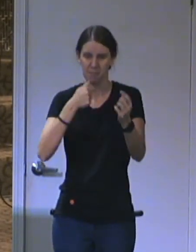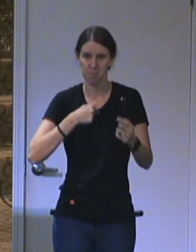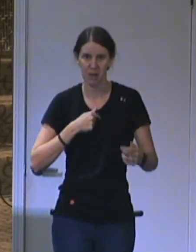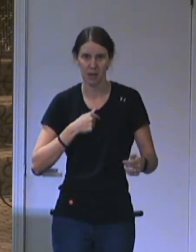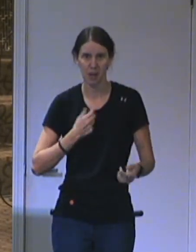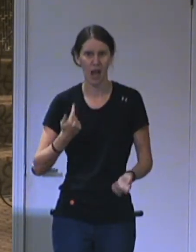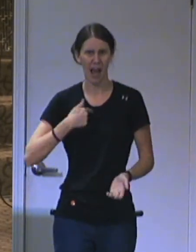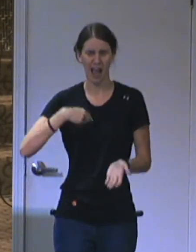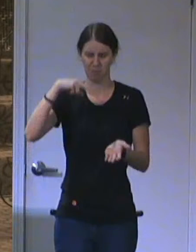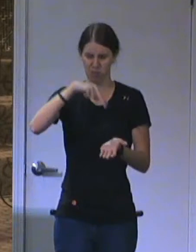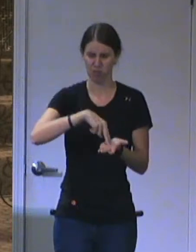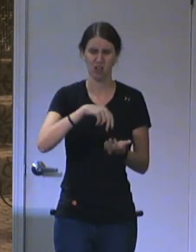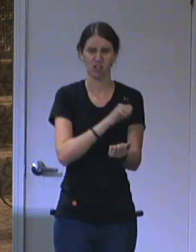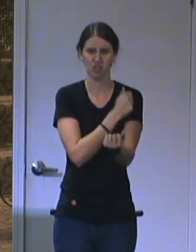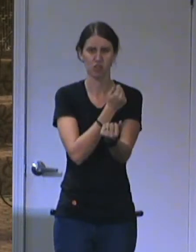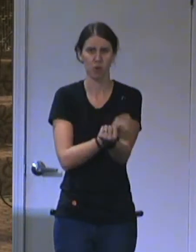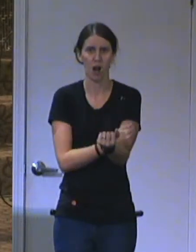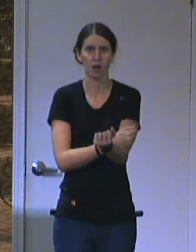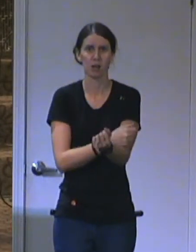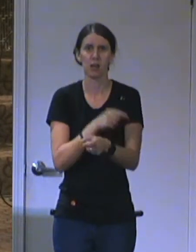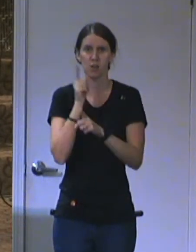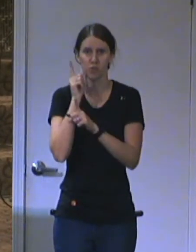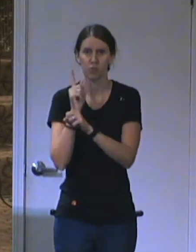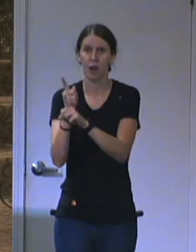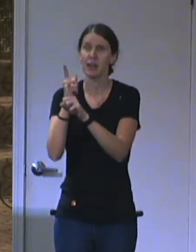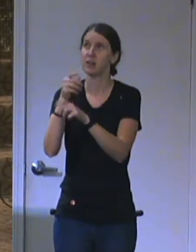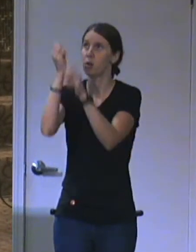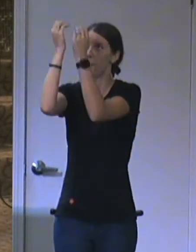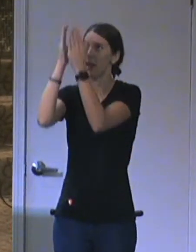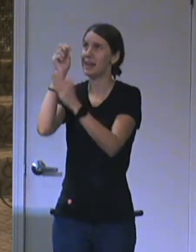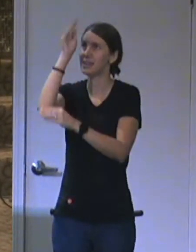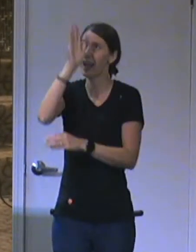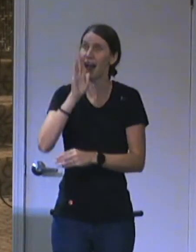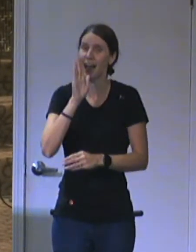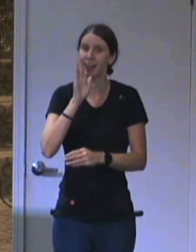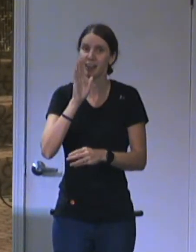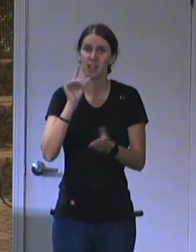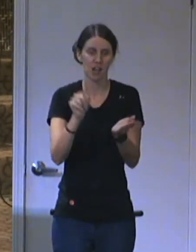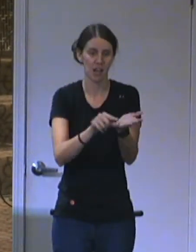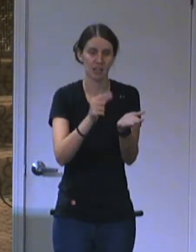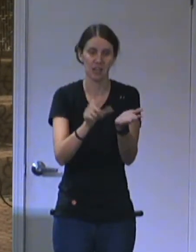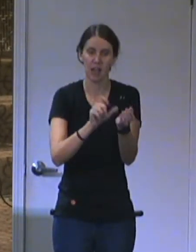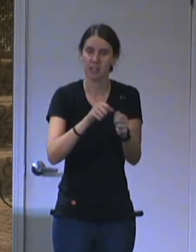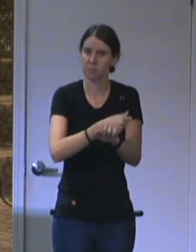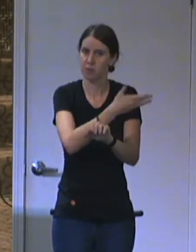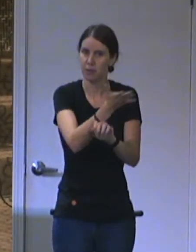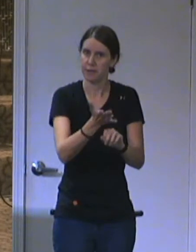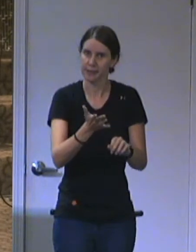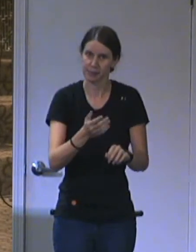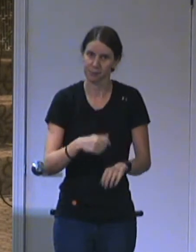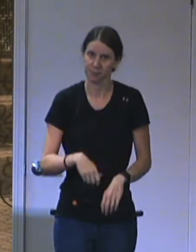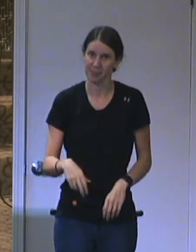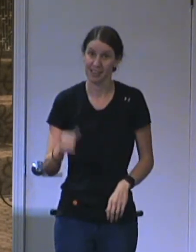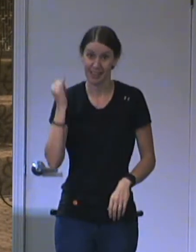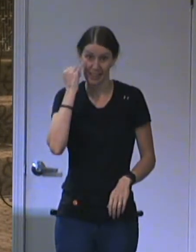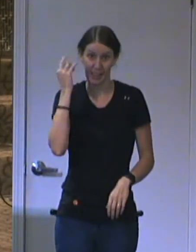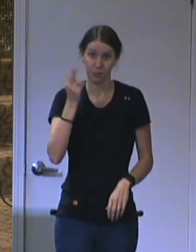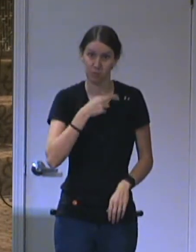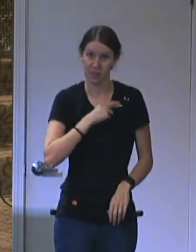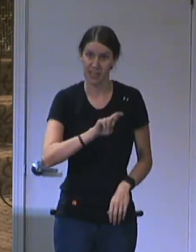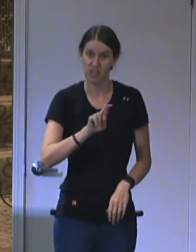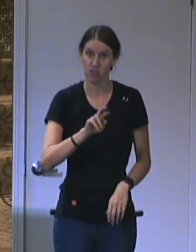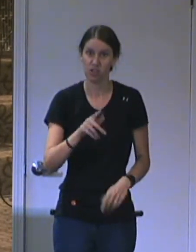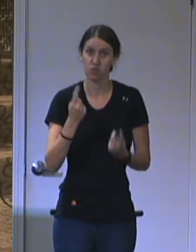I'm staying on the right path while I'm trying to reach them for Christ. And all of those things. He said, when religion tries to